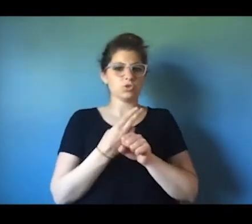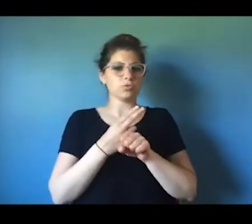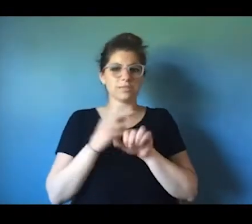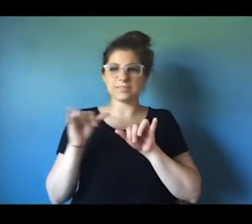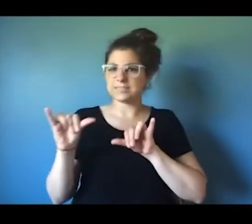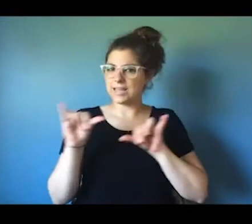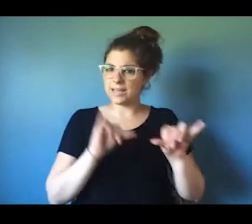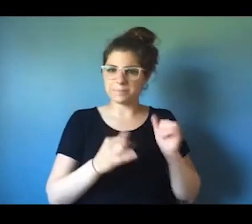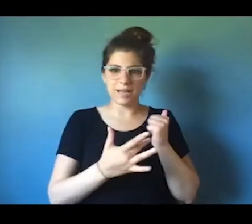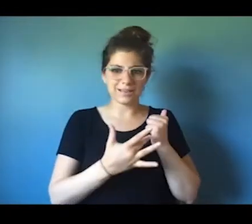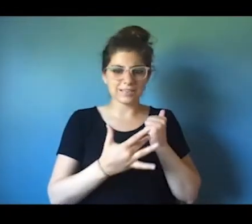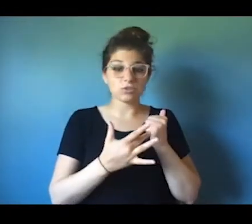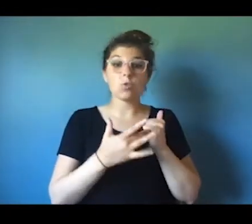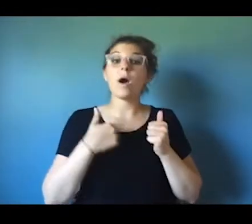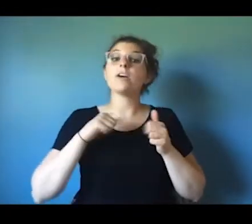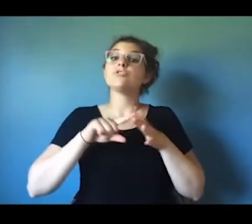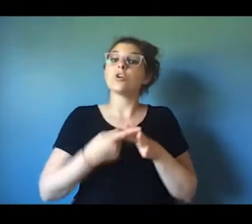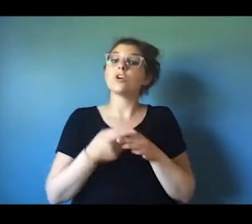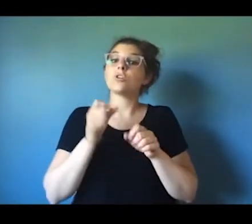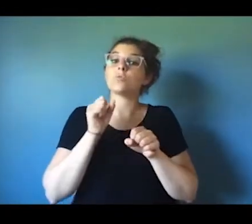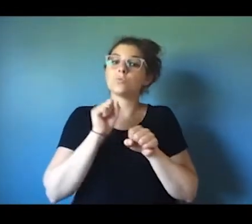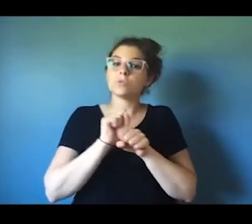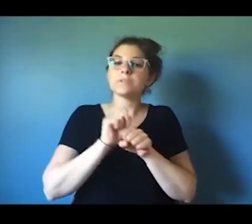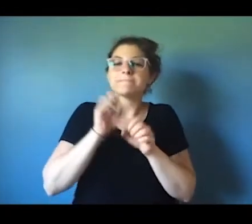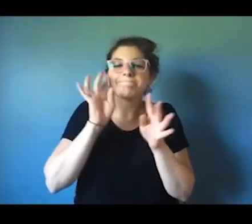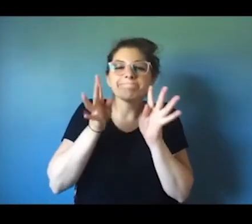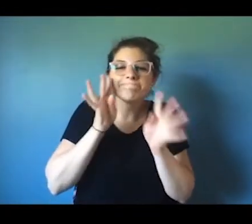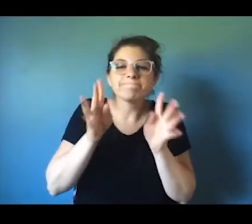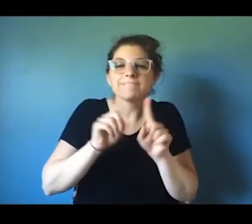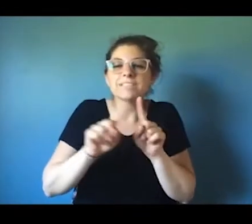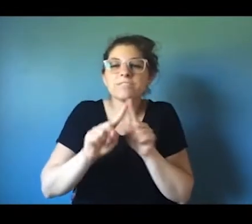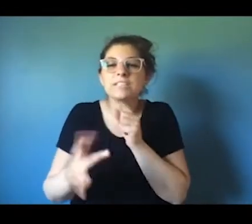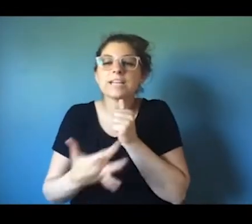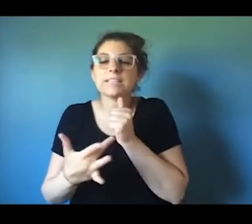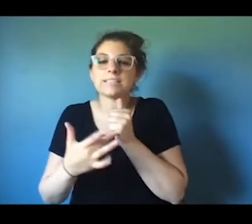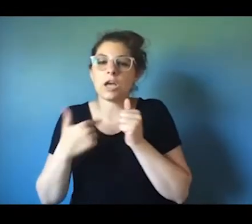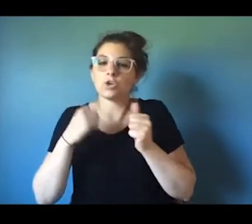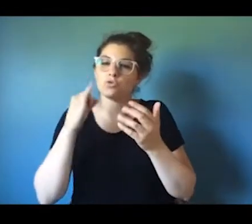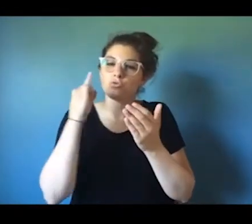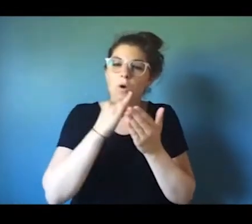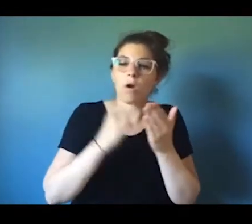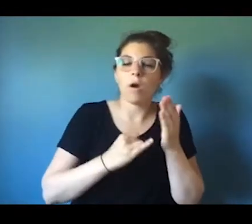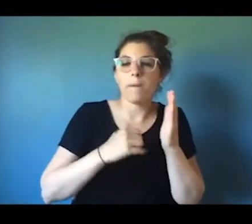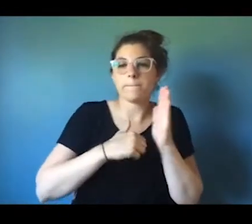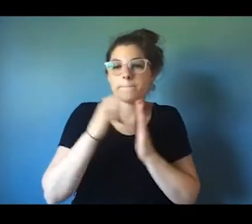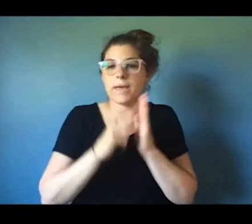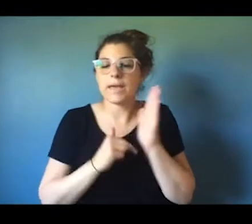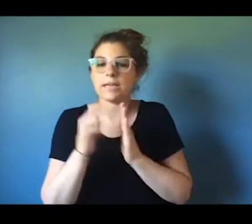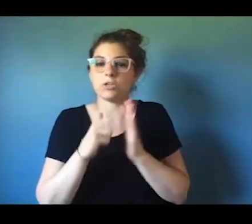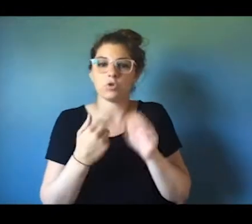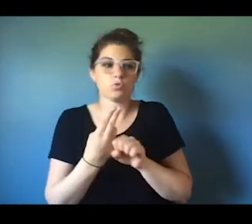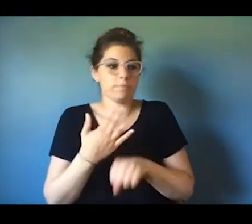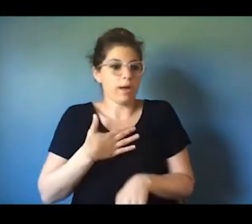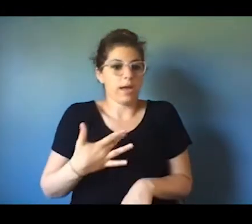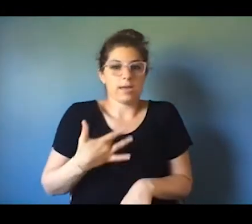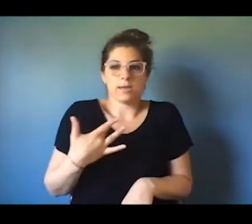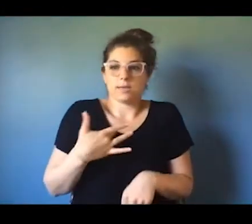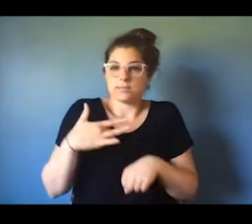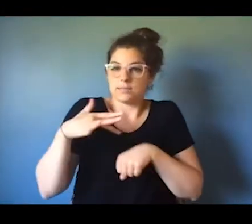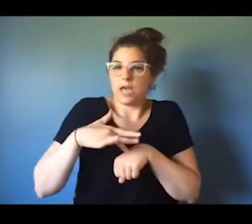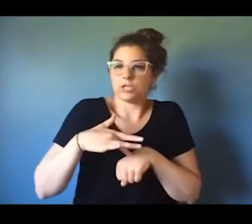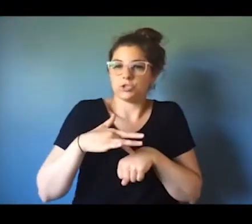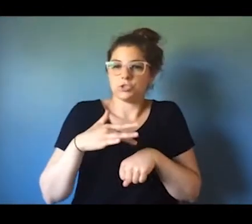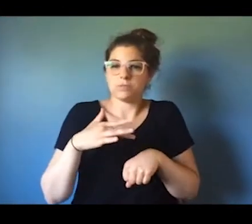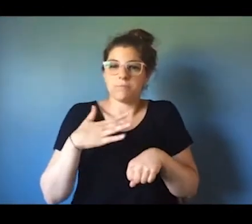a canvas, if I just use the same techniques. So I started working on inventing different techniques where I could actually draw